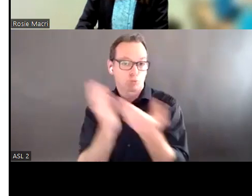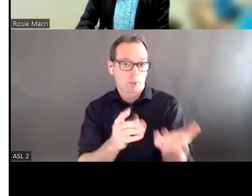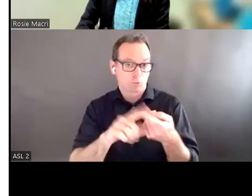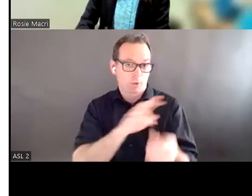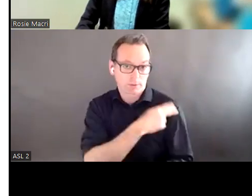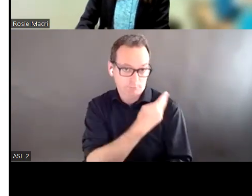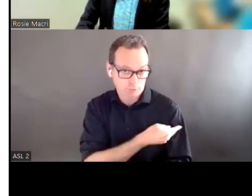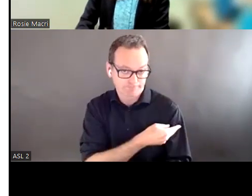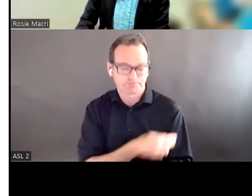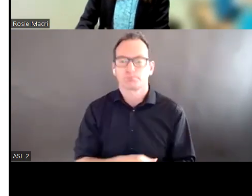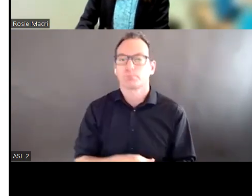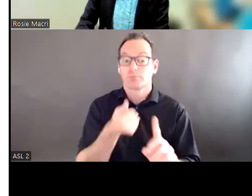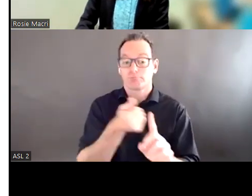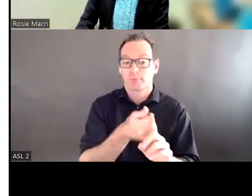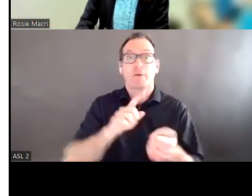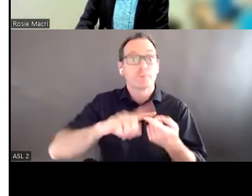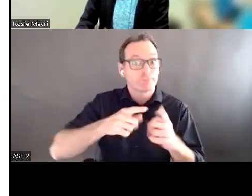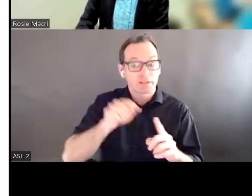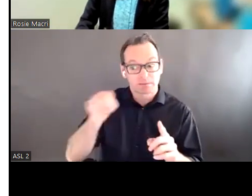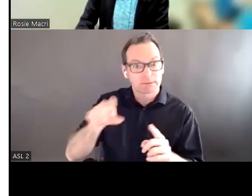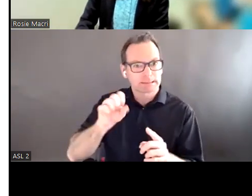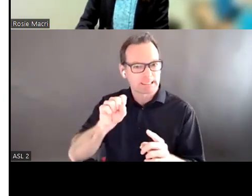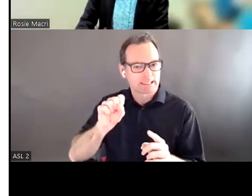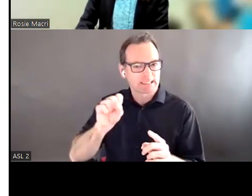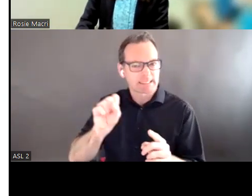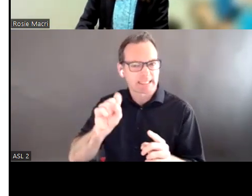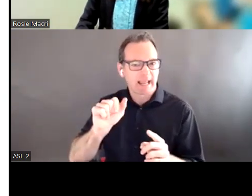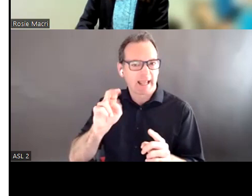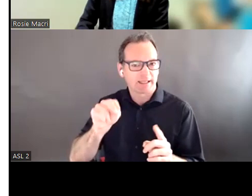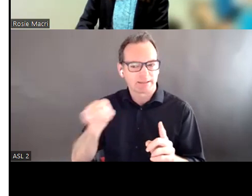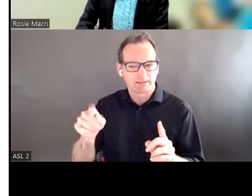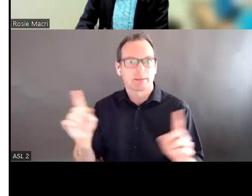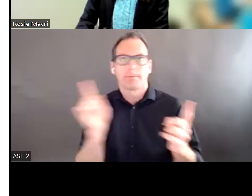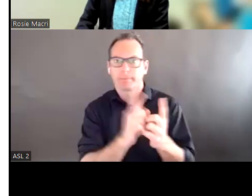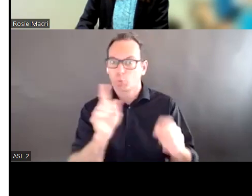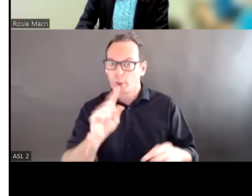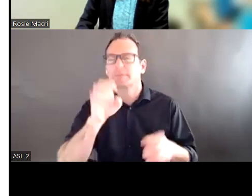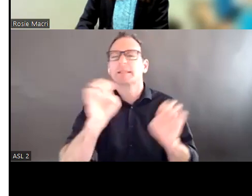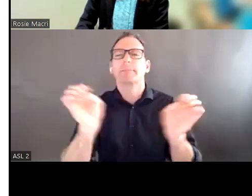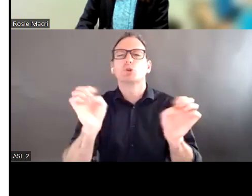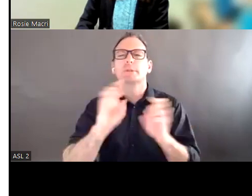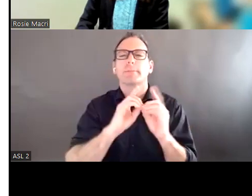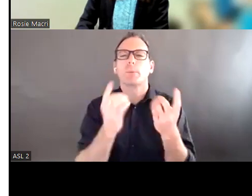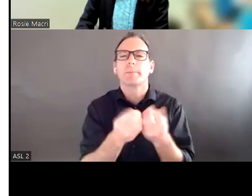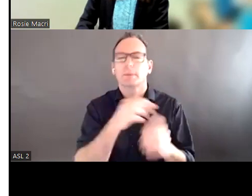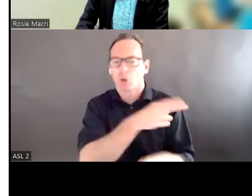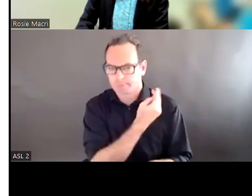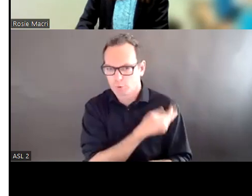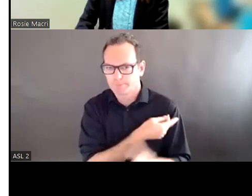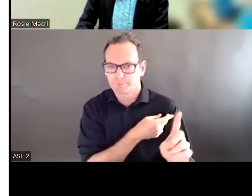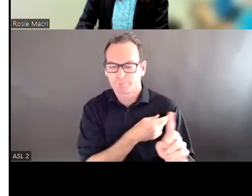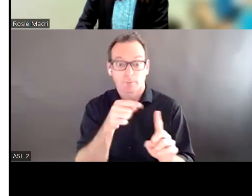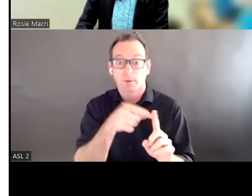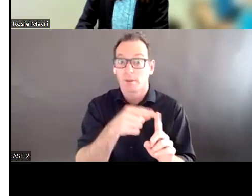Sam meets her in the emergency department. She's delirious and shouting, and Sam is